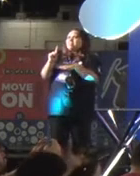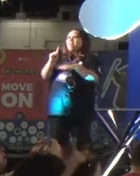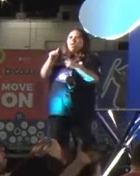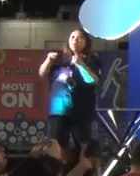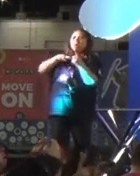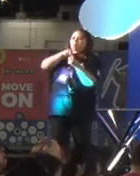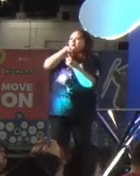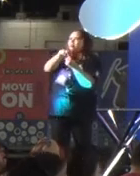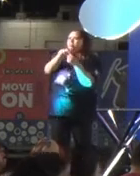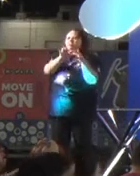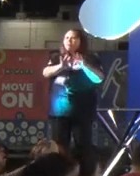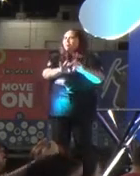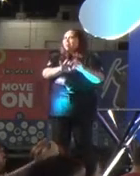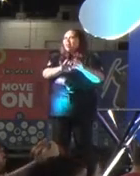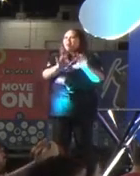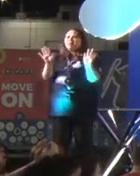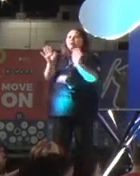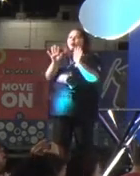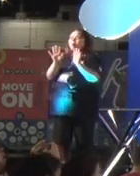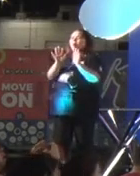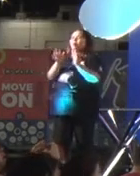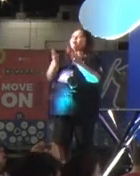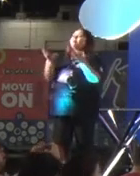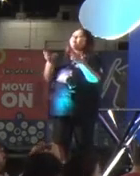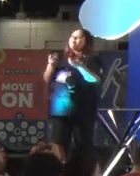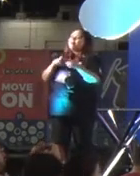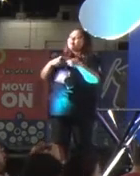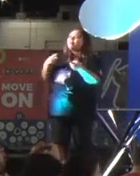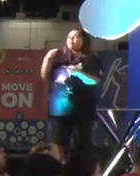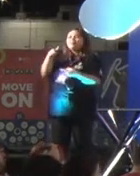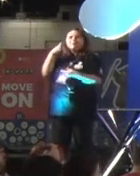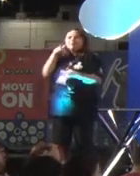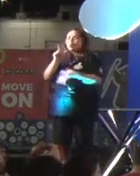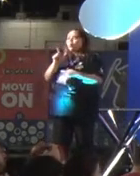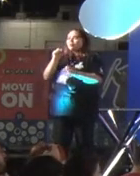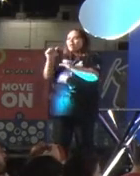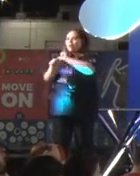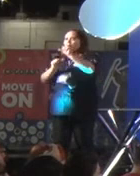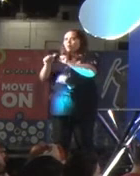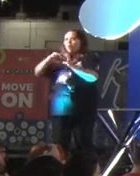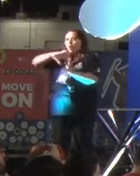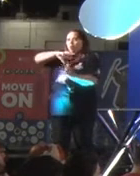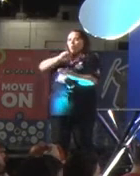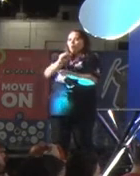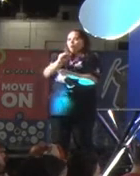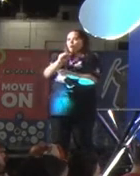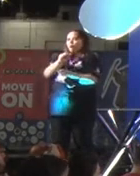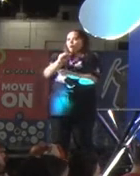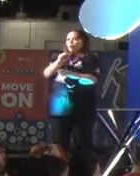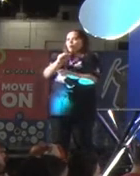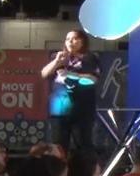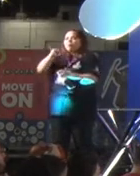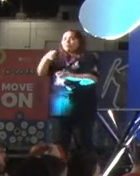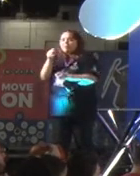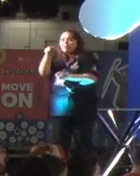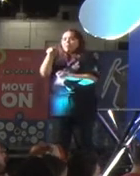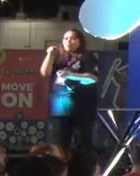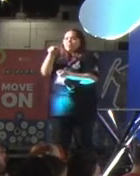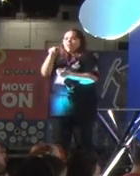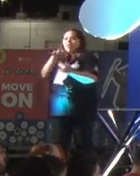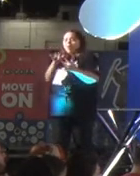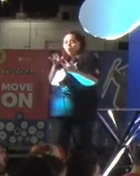Because you can't change the world unless you can engage with it.